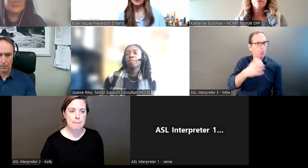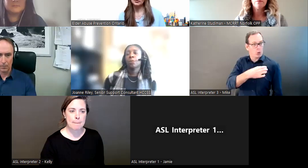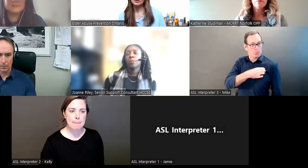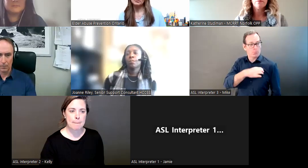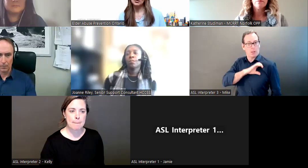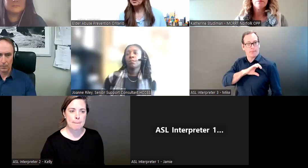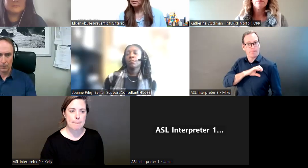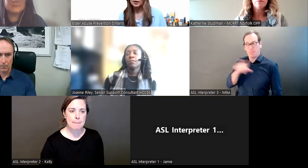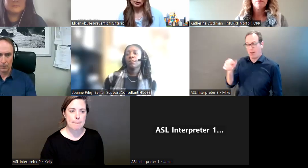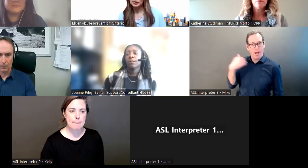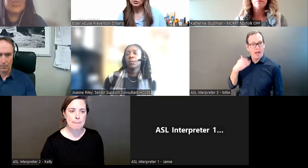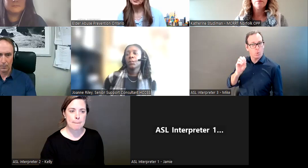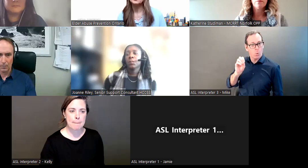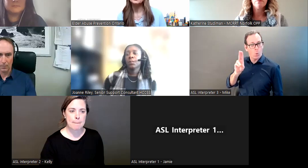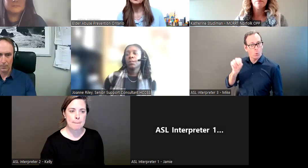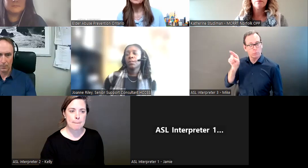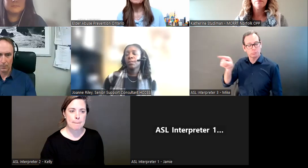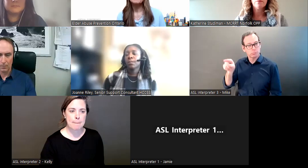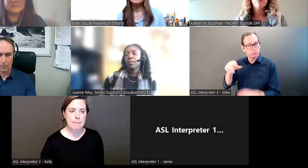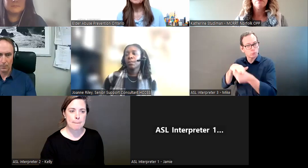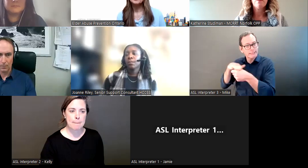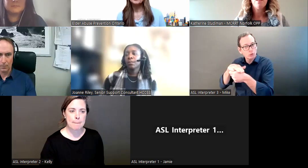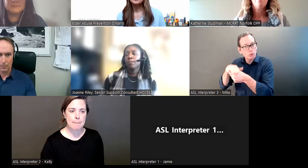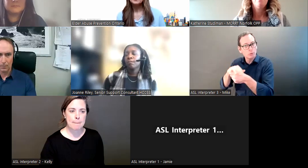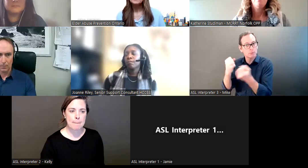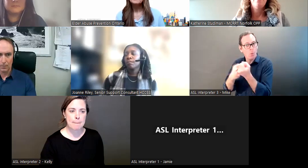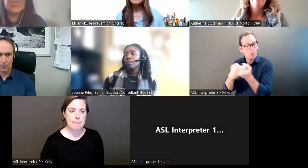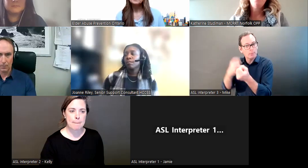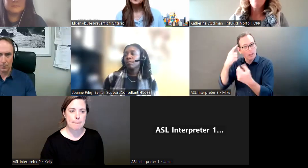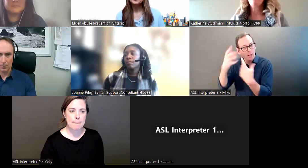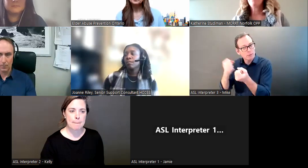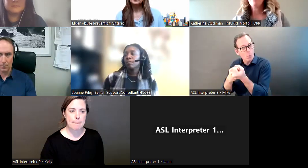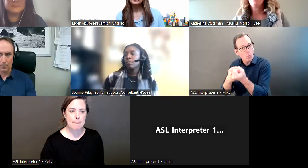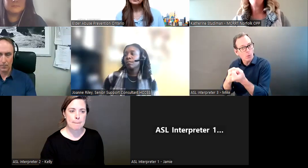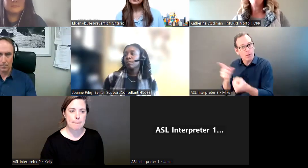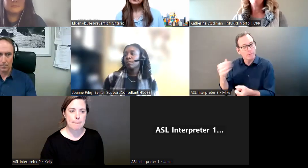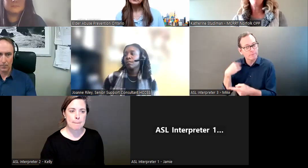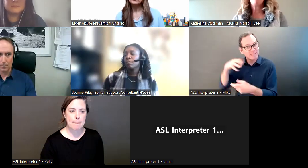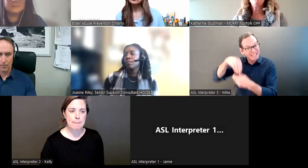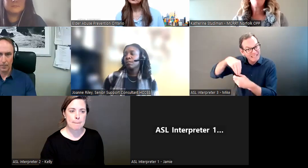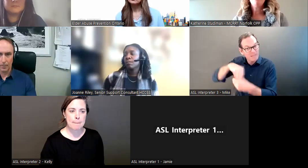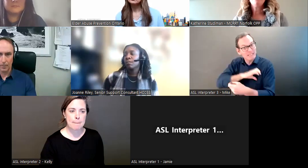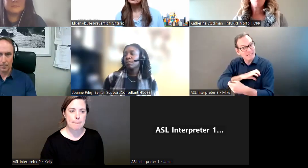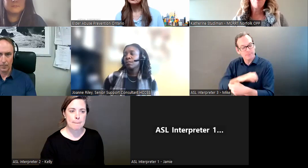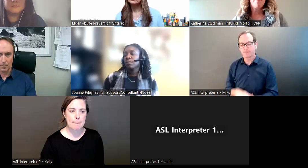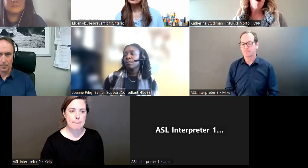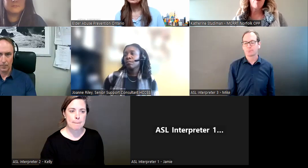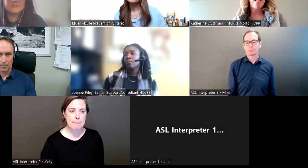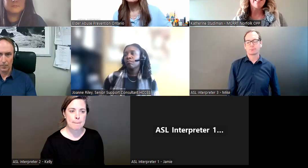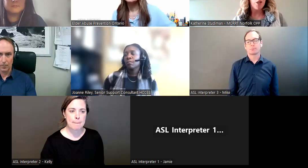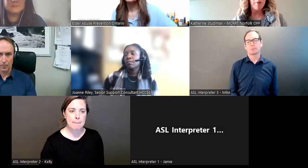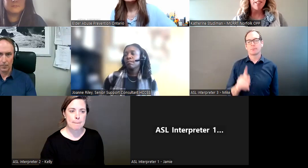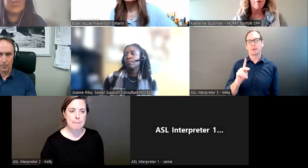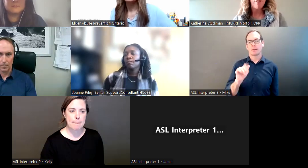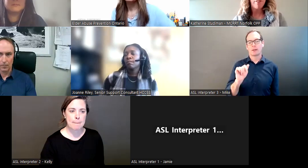with OPP or regional police. Yeah, I know every mobile response program